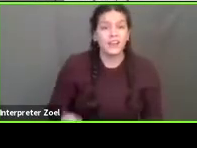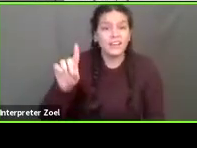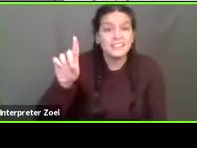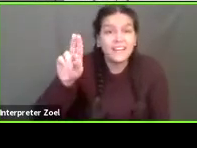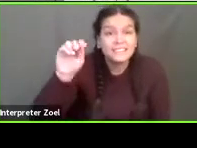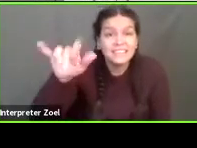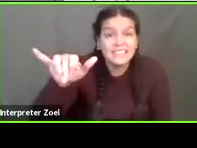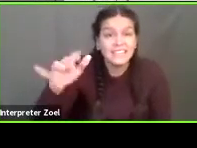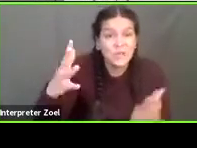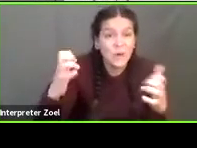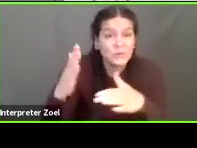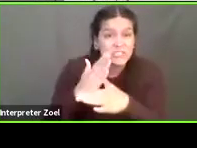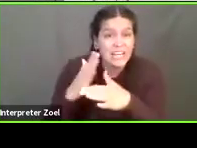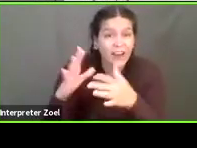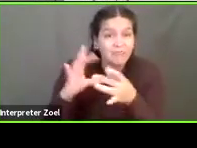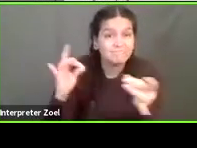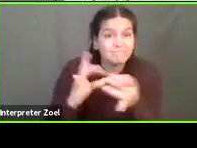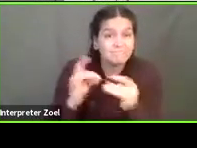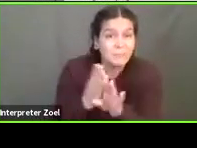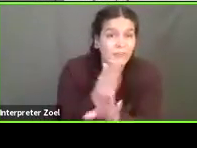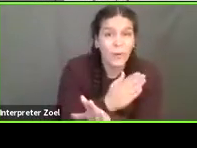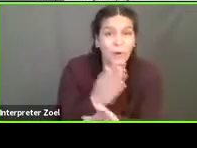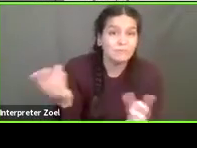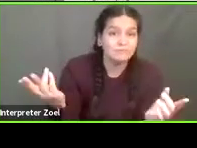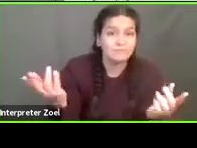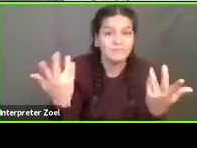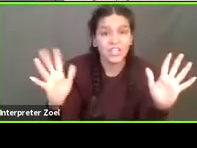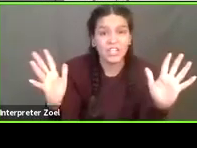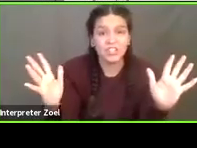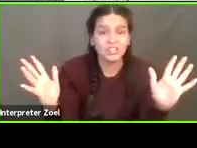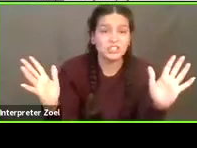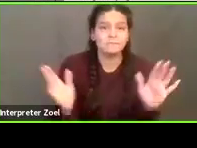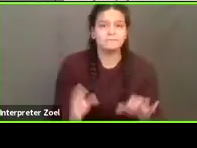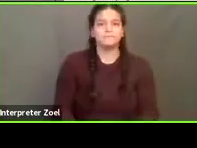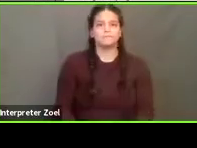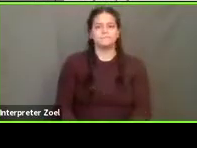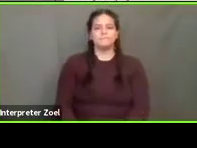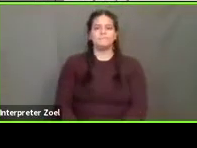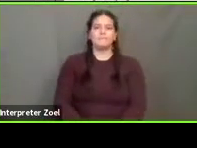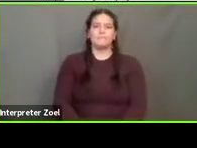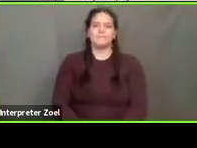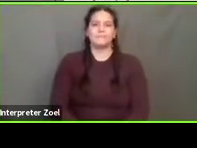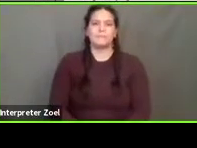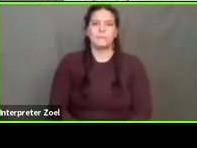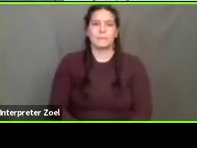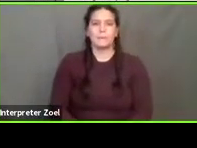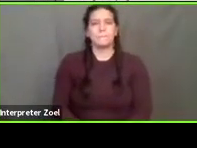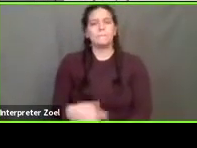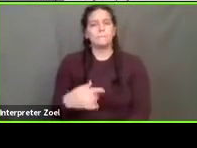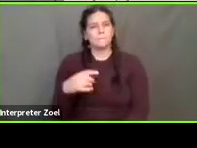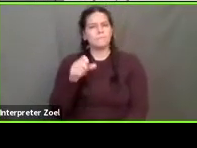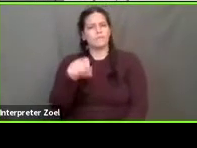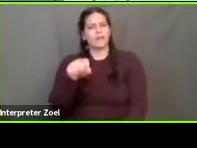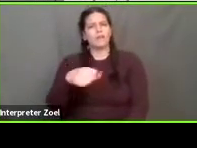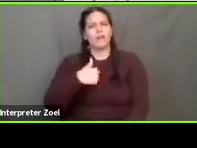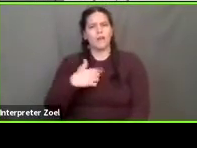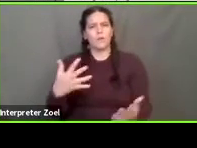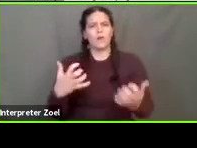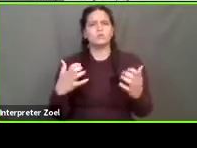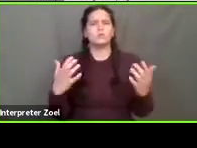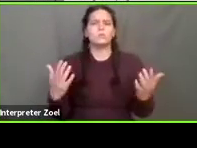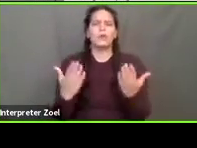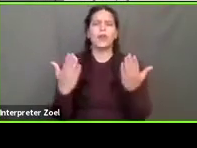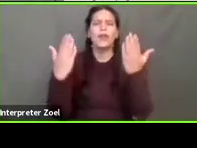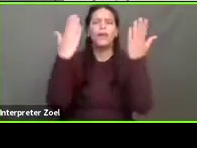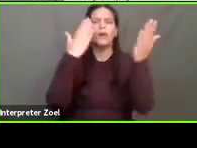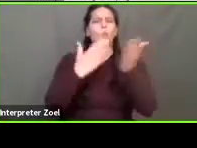share some words before we sign off tonight? Oh, pray that whatever I say is